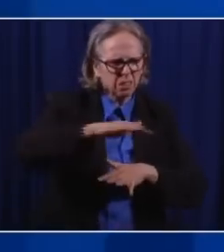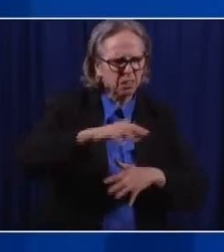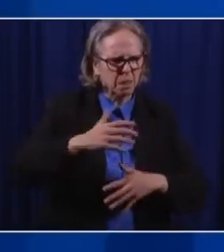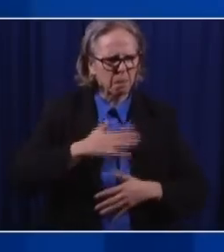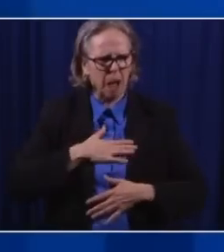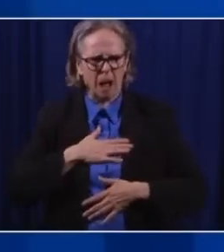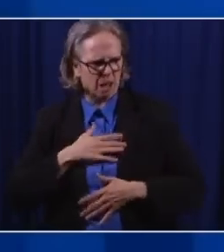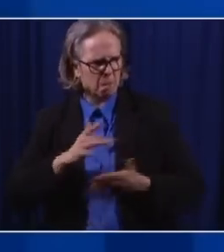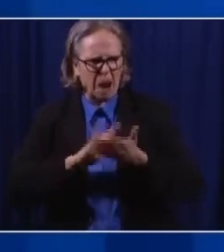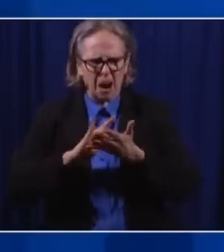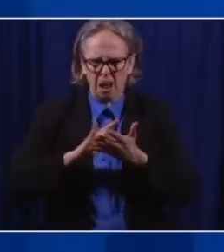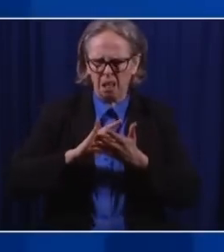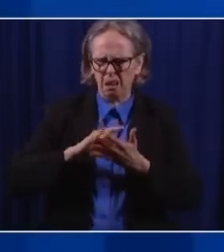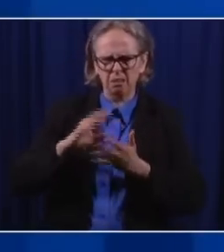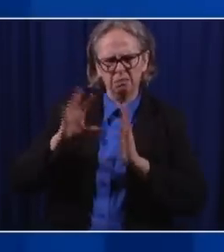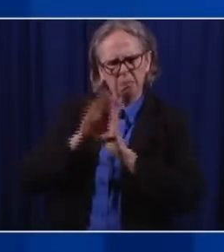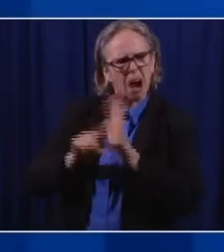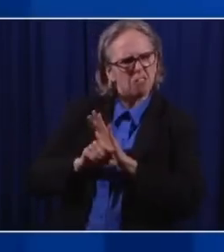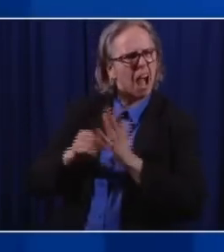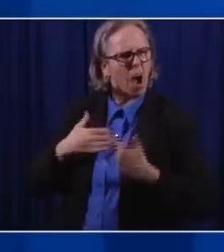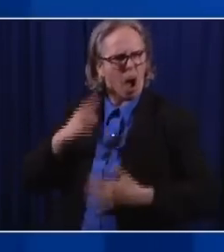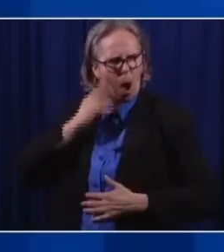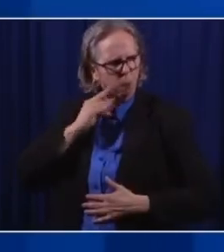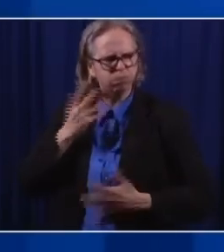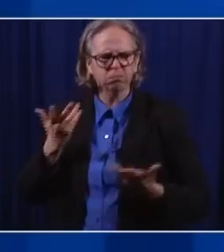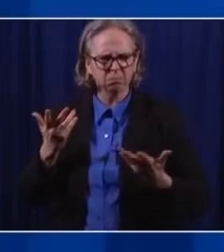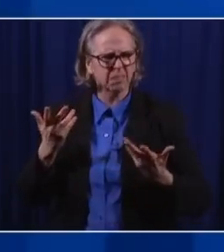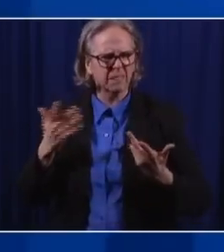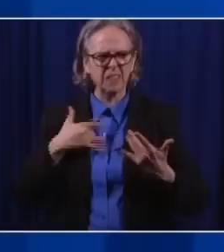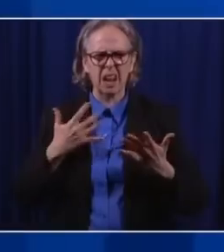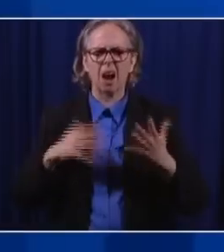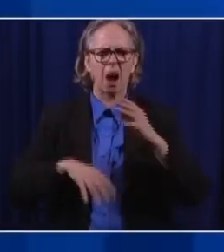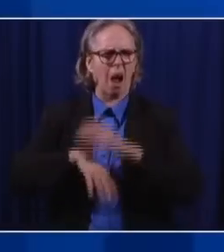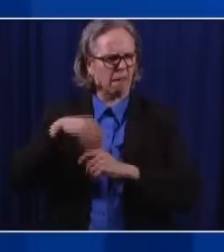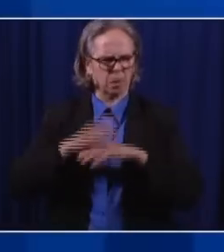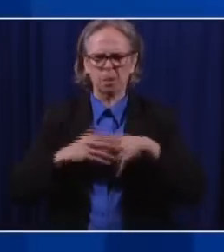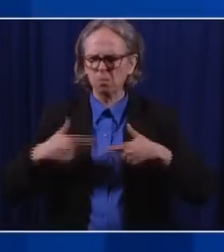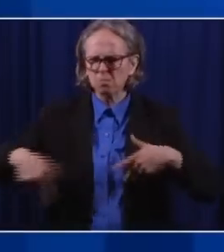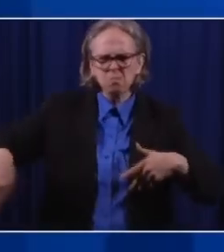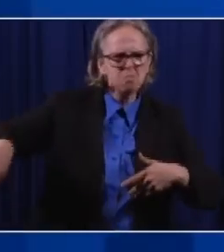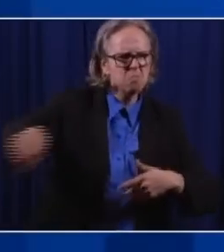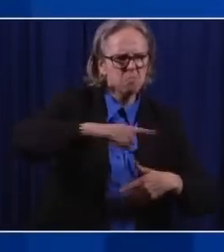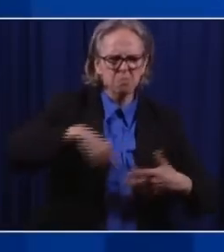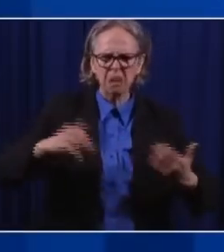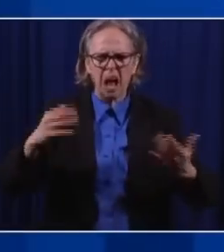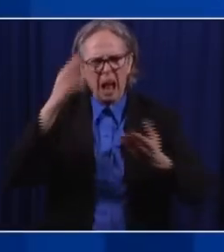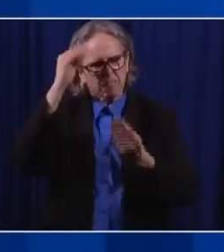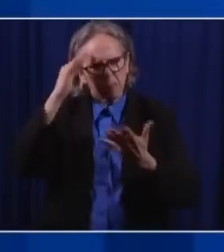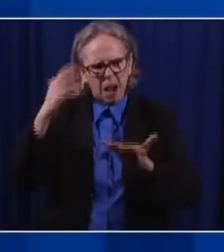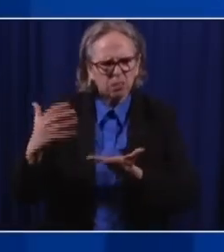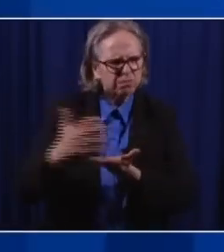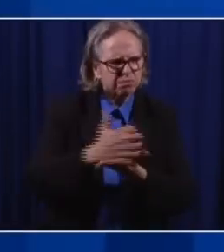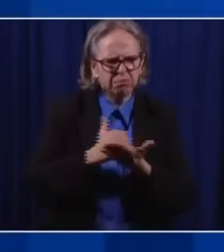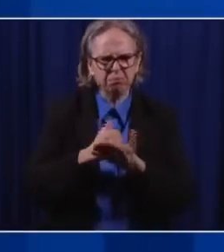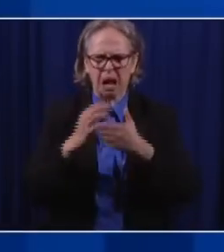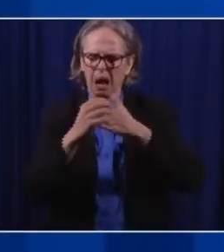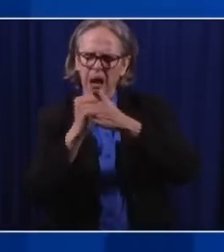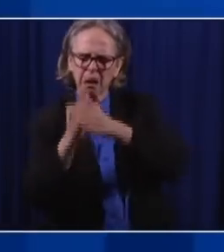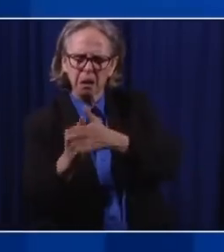medical background means that I feel very comfortable in interpreting not only their guidance, but also the medical